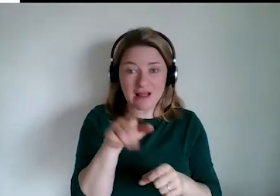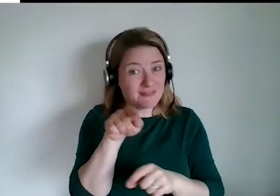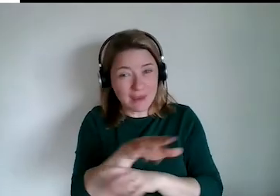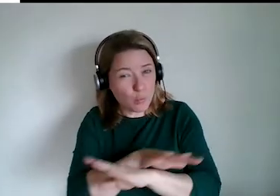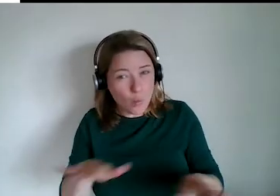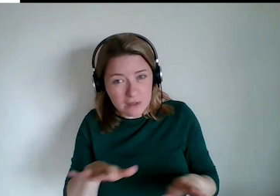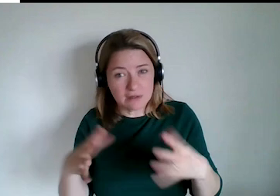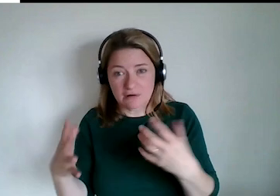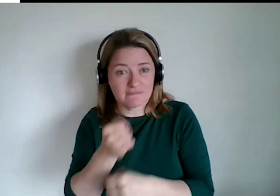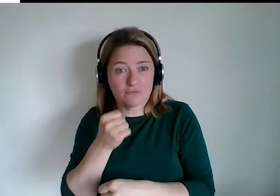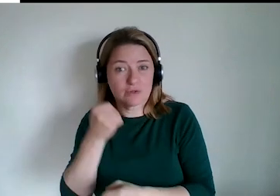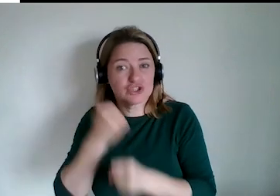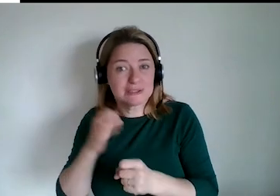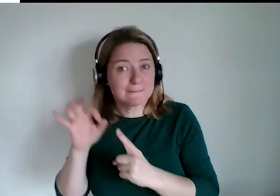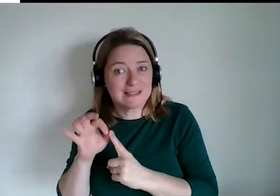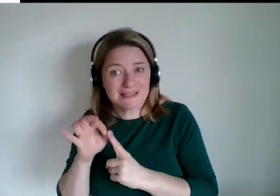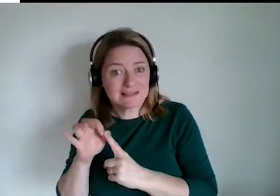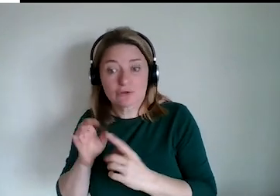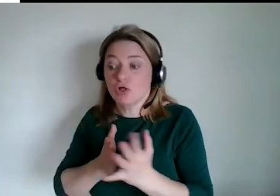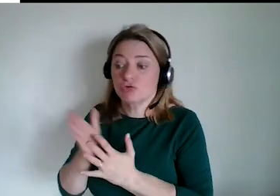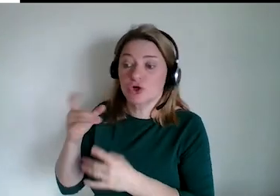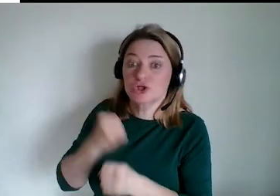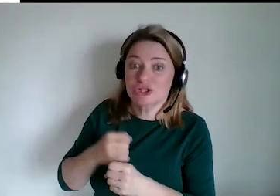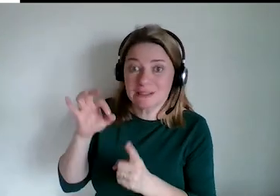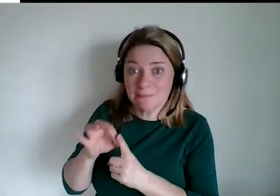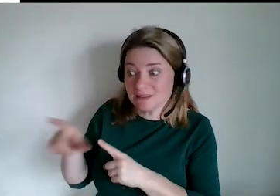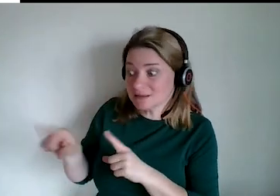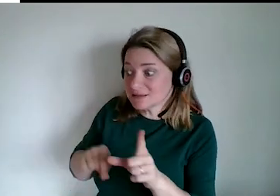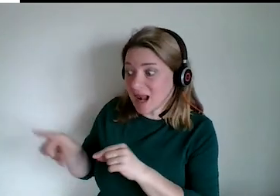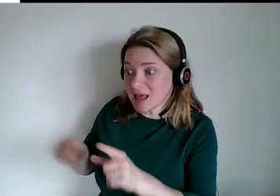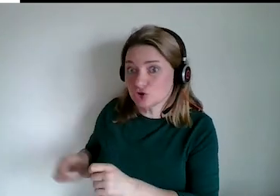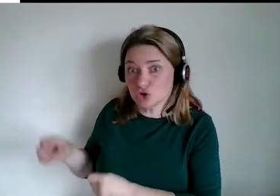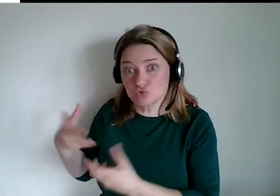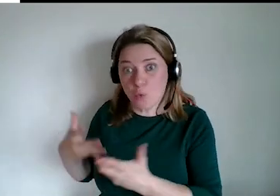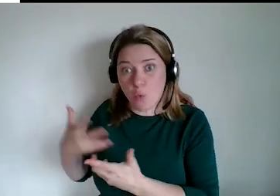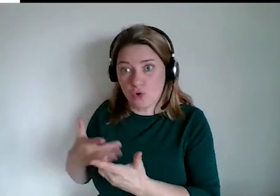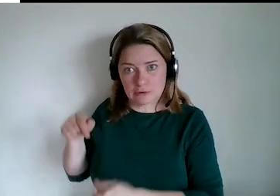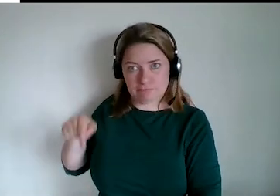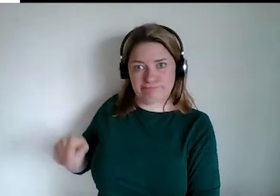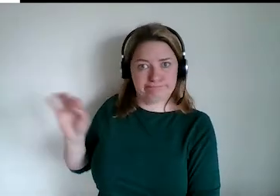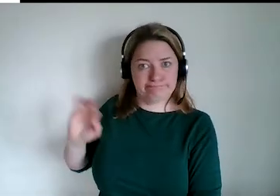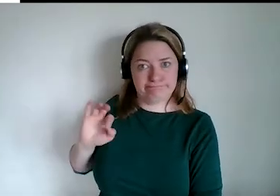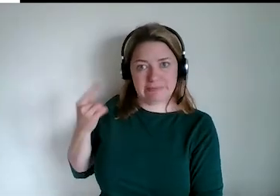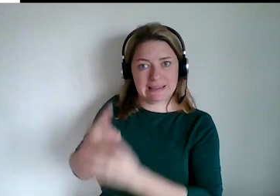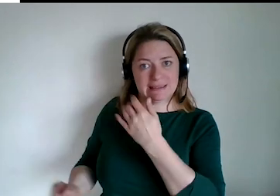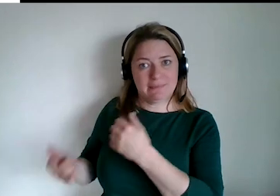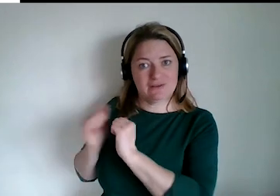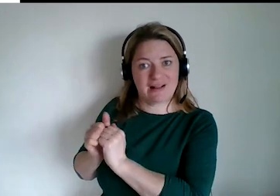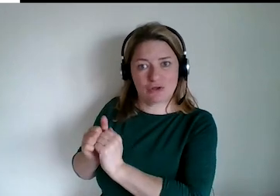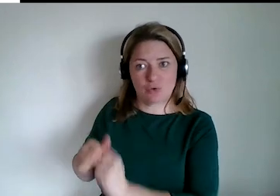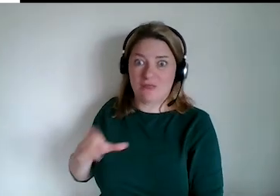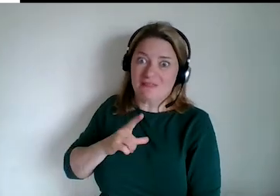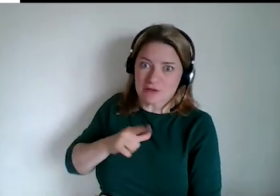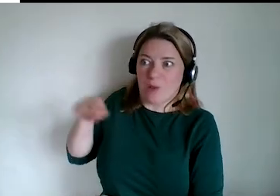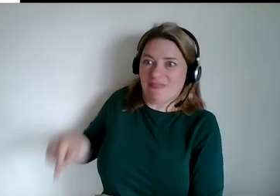general practitioners. In GP recruitment, the selection scores had virtually no independent value, which is why they were